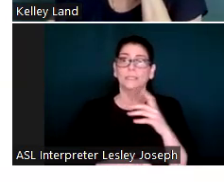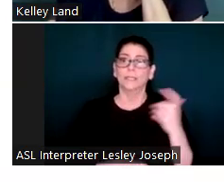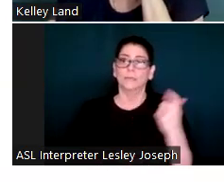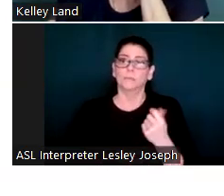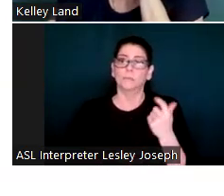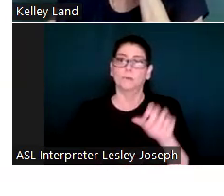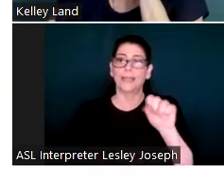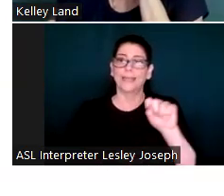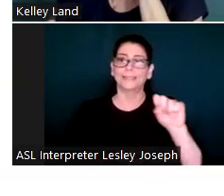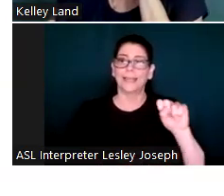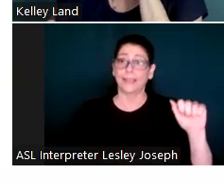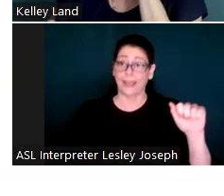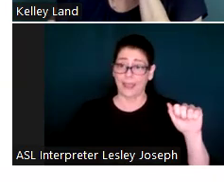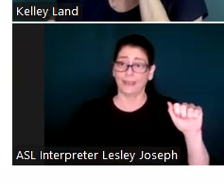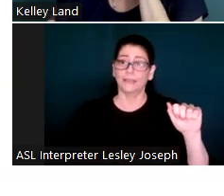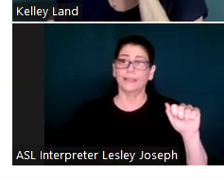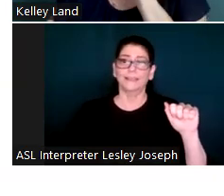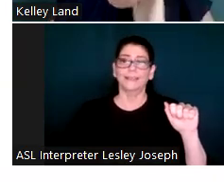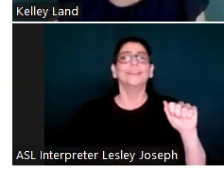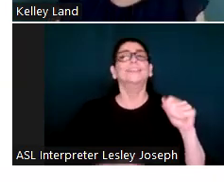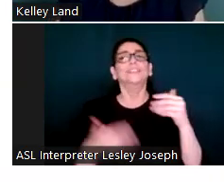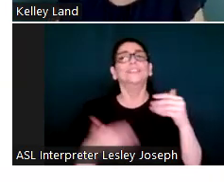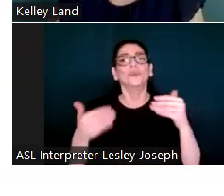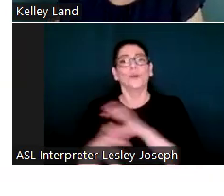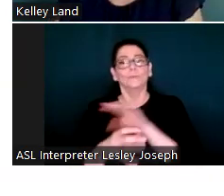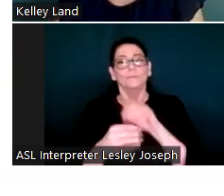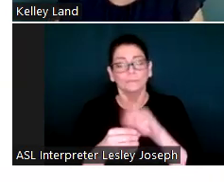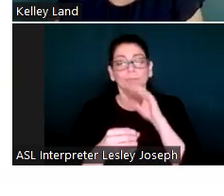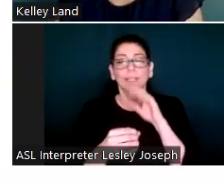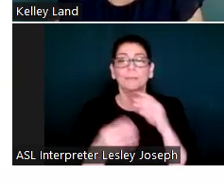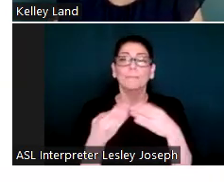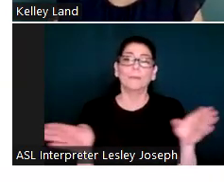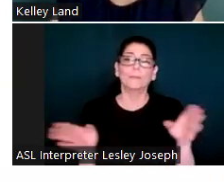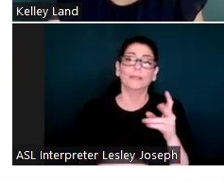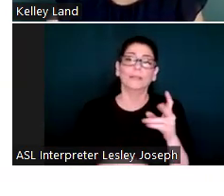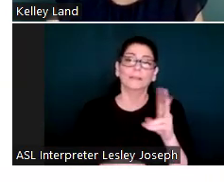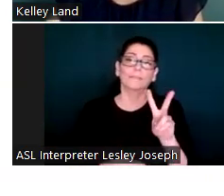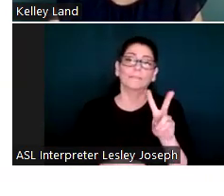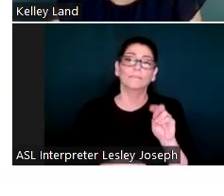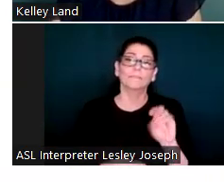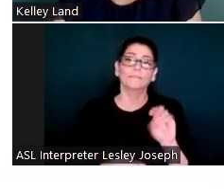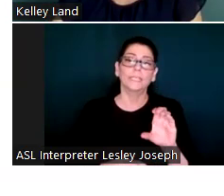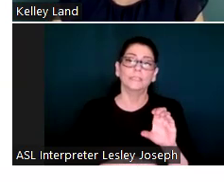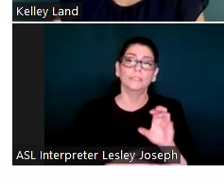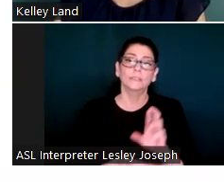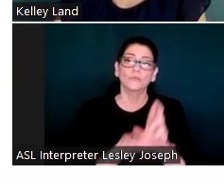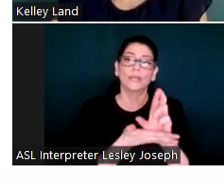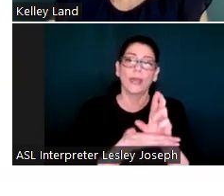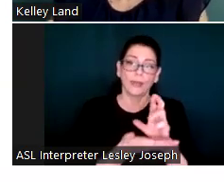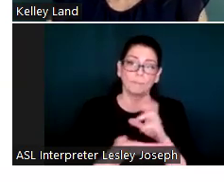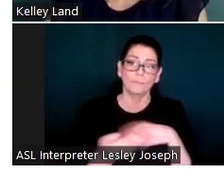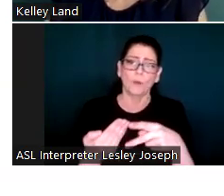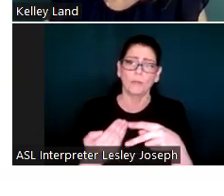to be able to participate in a public vocational rehabilitation program, when in fact, you do not have to be on